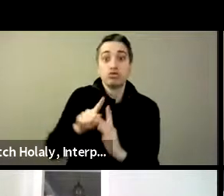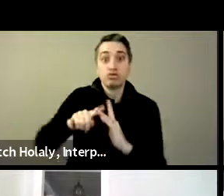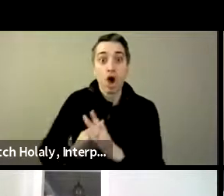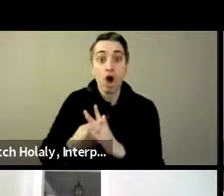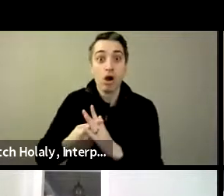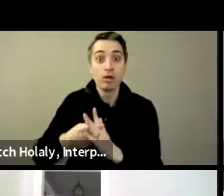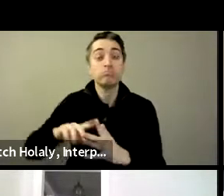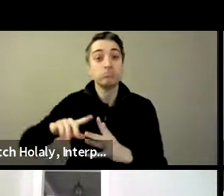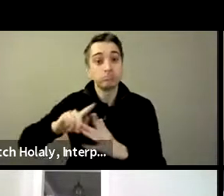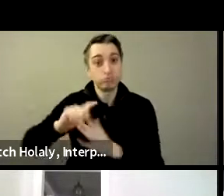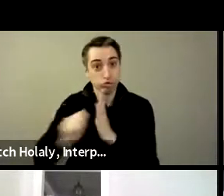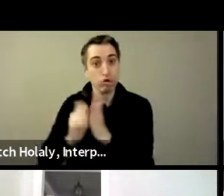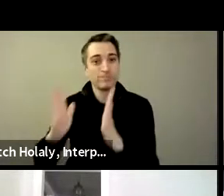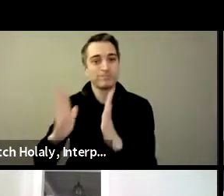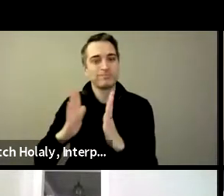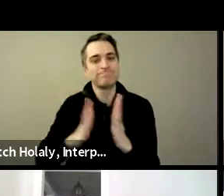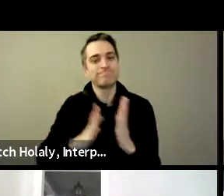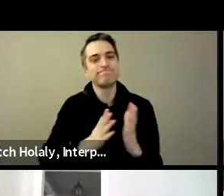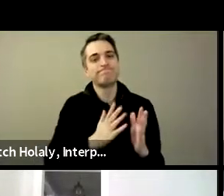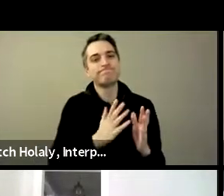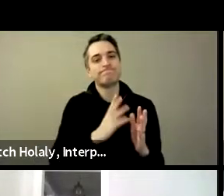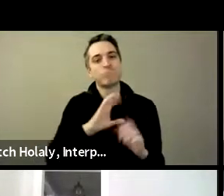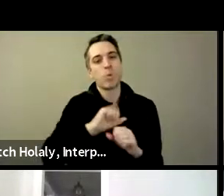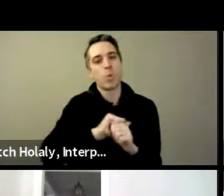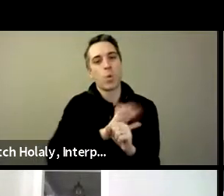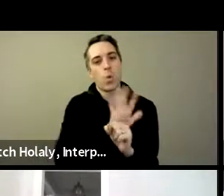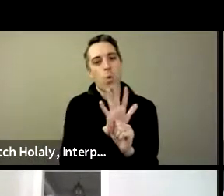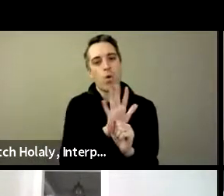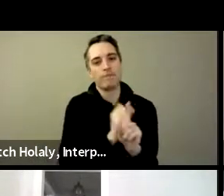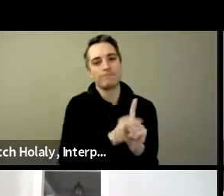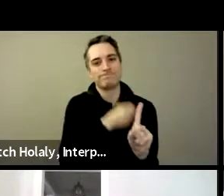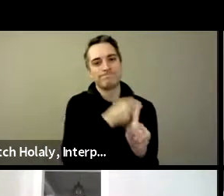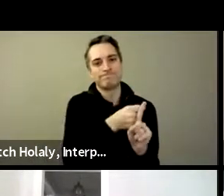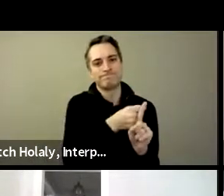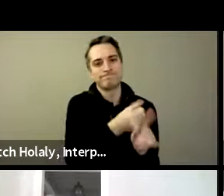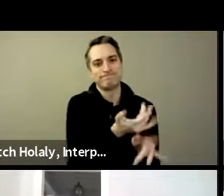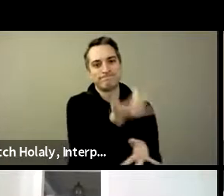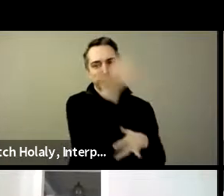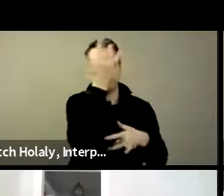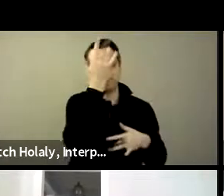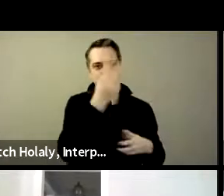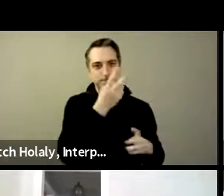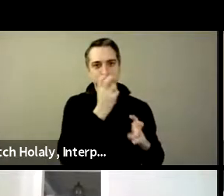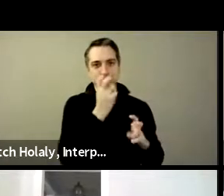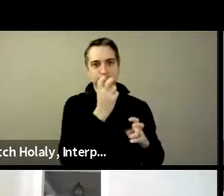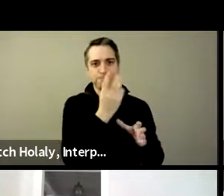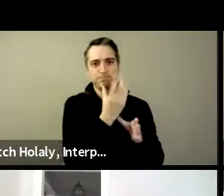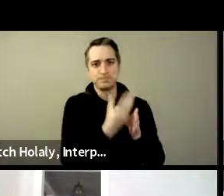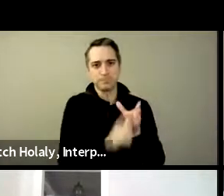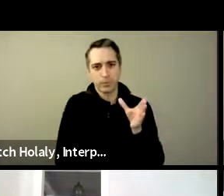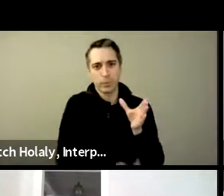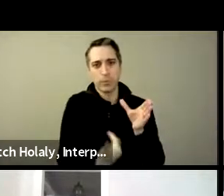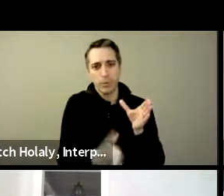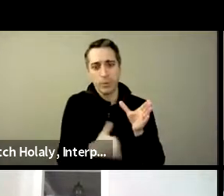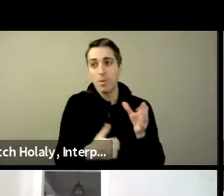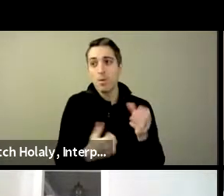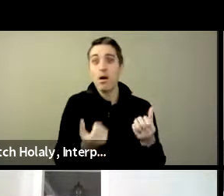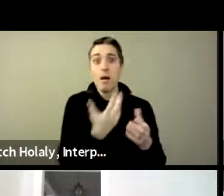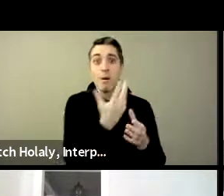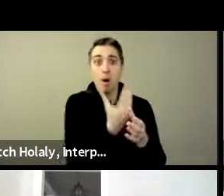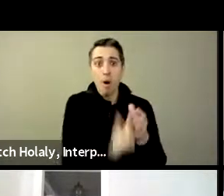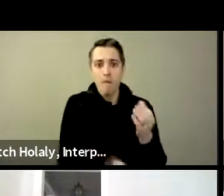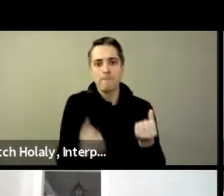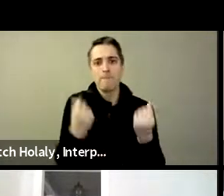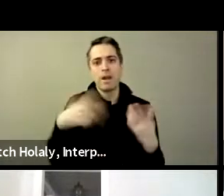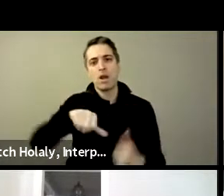with COVID-19 on December 17, 2020. Upon his passing, numerous elected officials and others bestowed